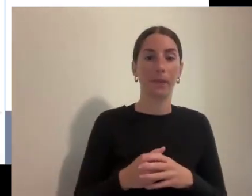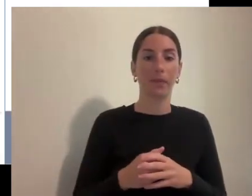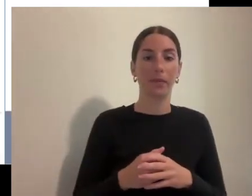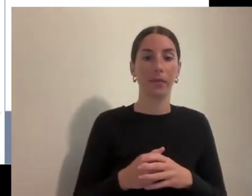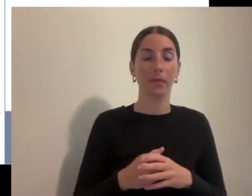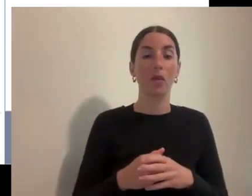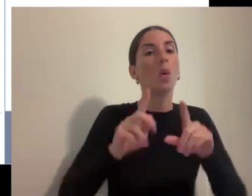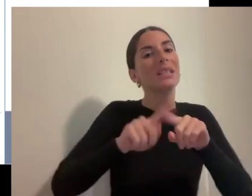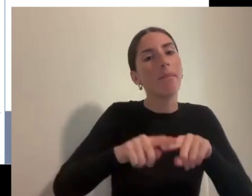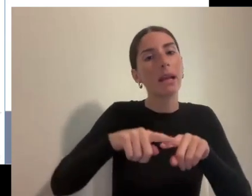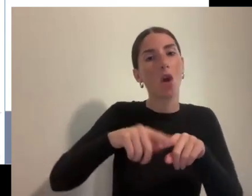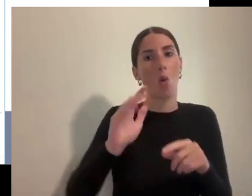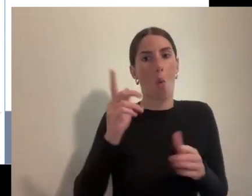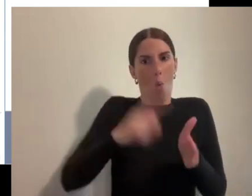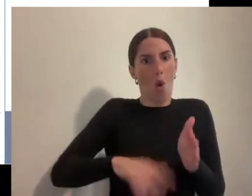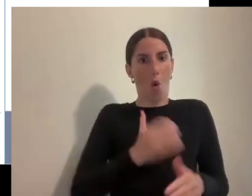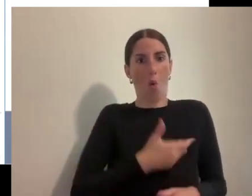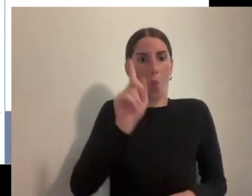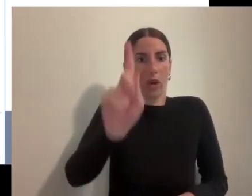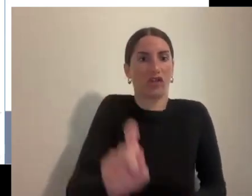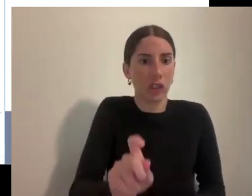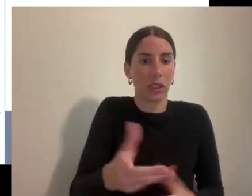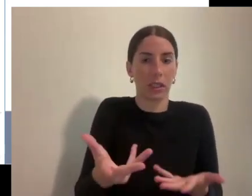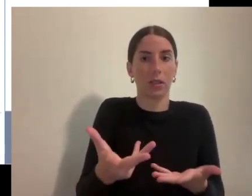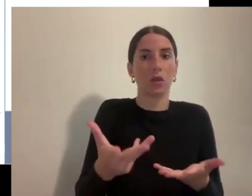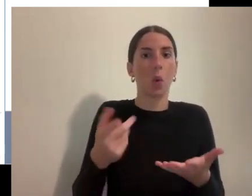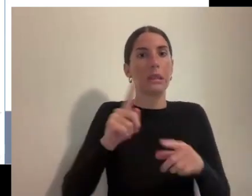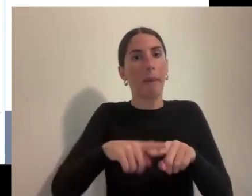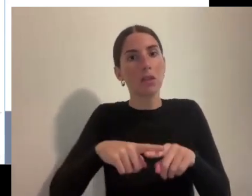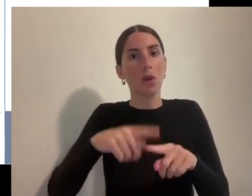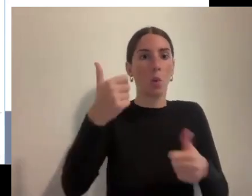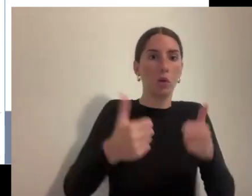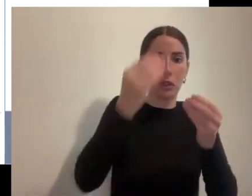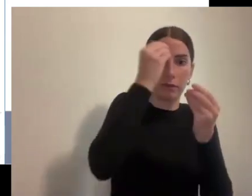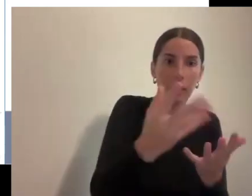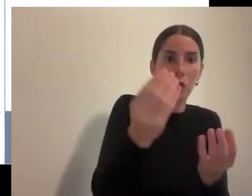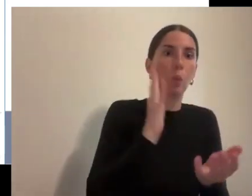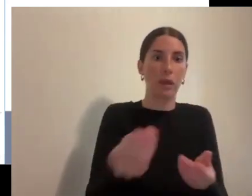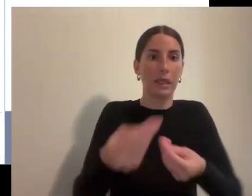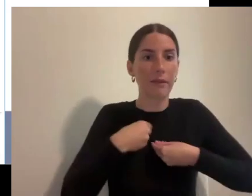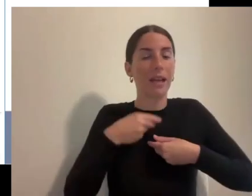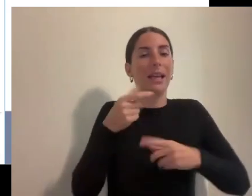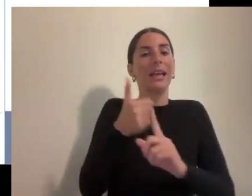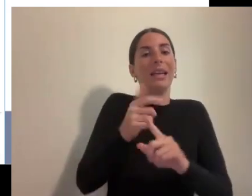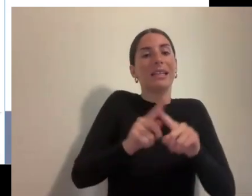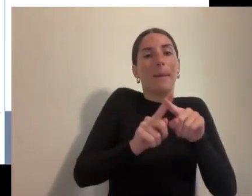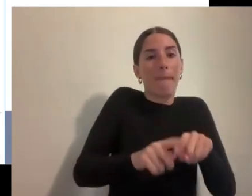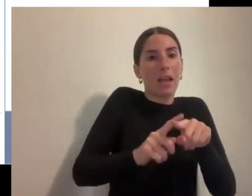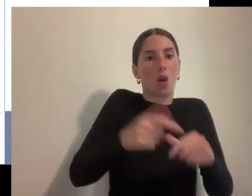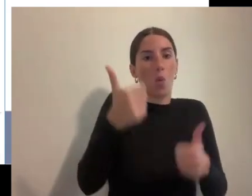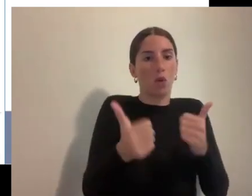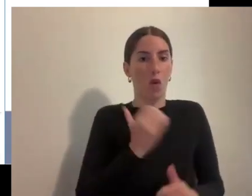of the AI of ChatGPT, Gemini, Claude, Copilot, etc., is dependent on the prompt that we